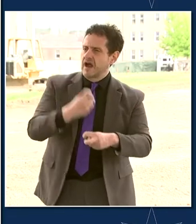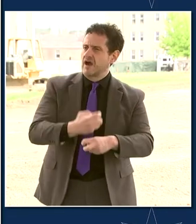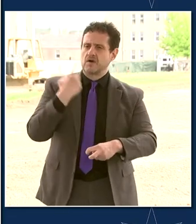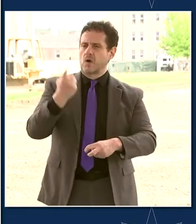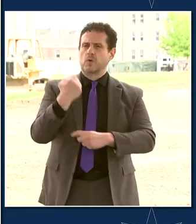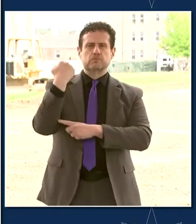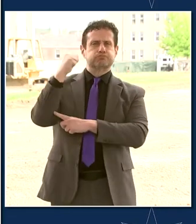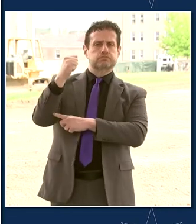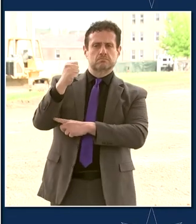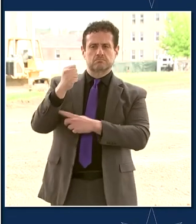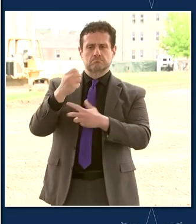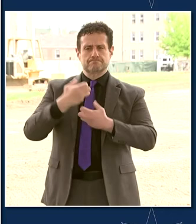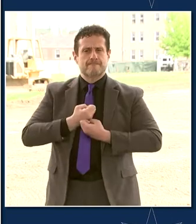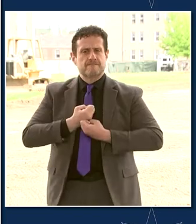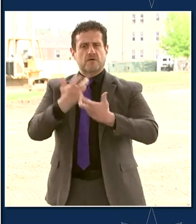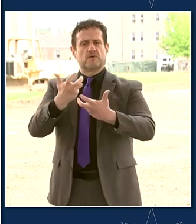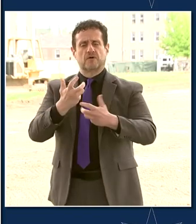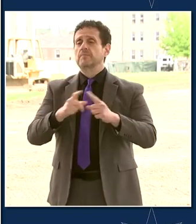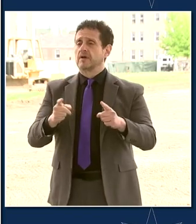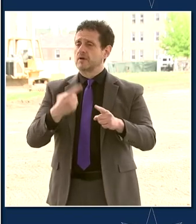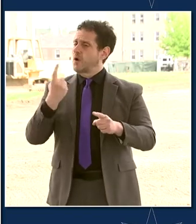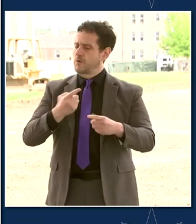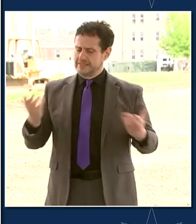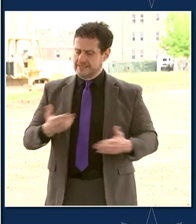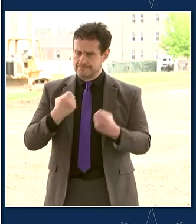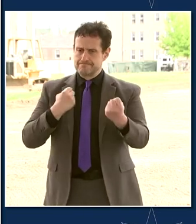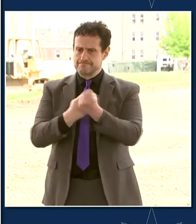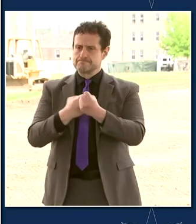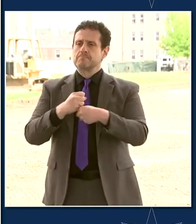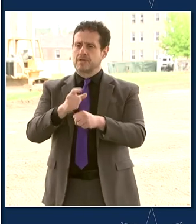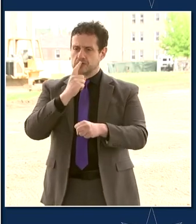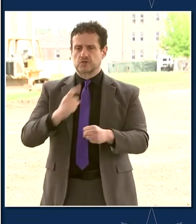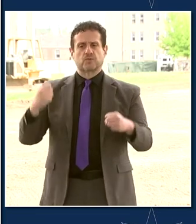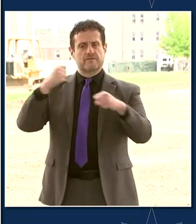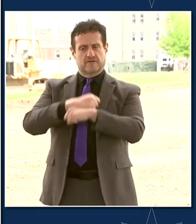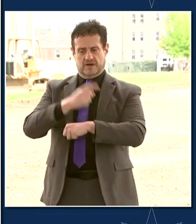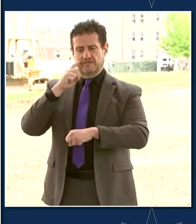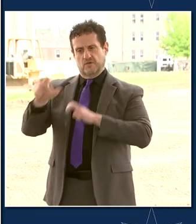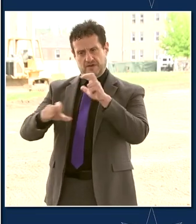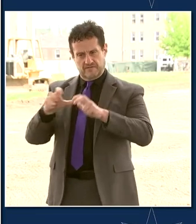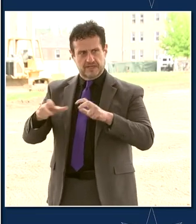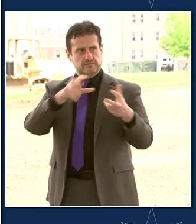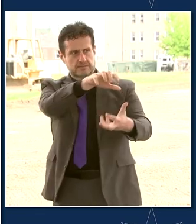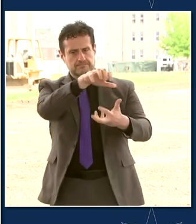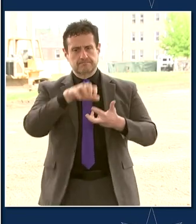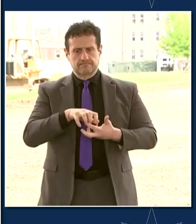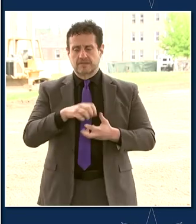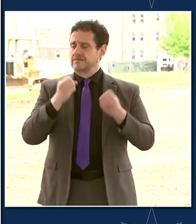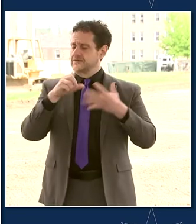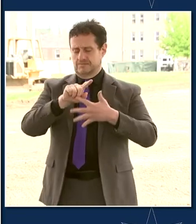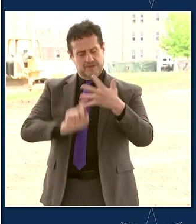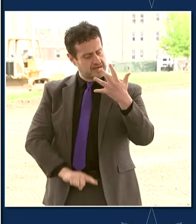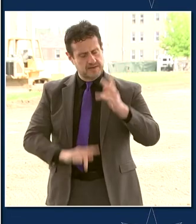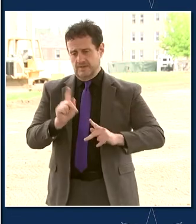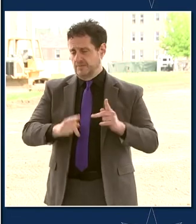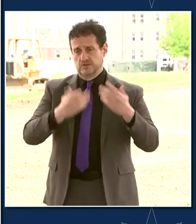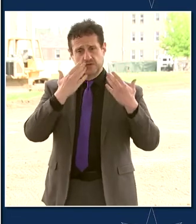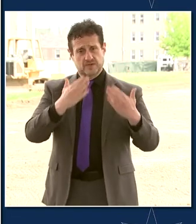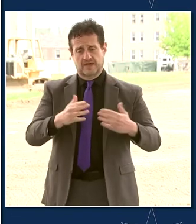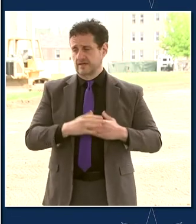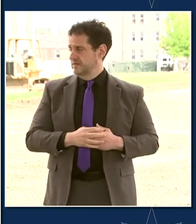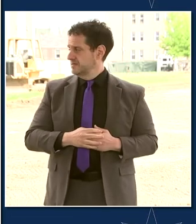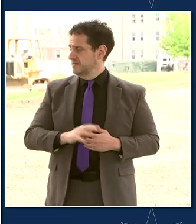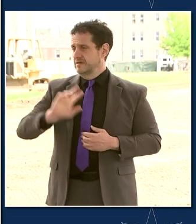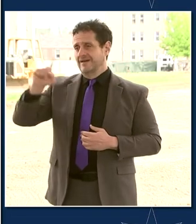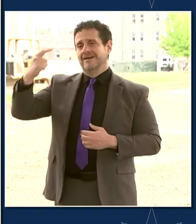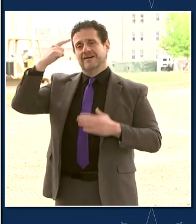vocal, but also very much present to make sure that we're fighting for the investments. There's so many people to thank. To